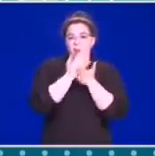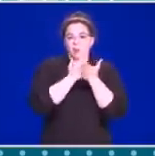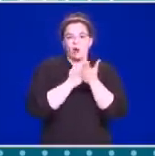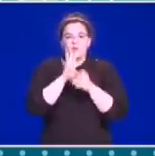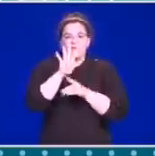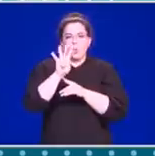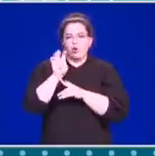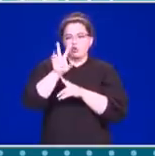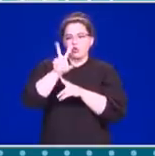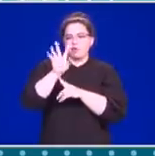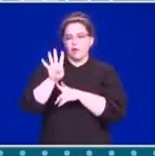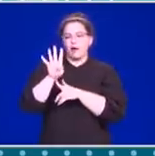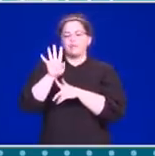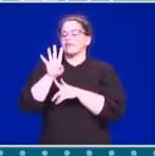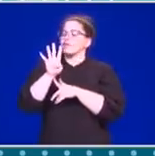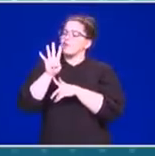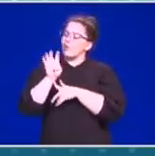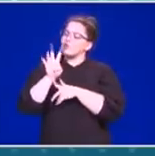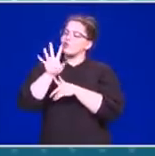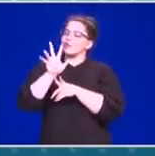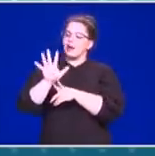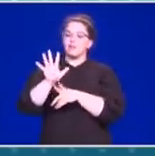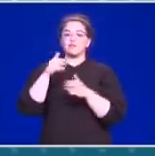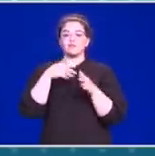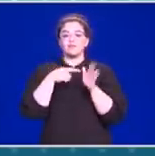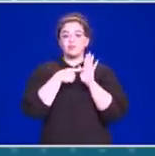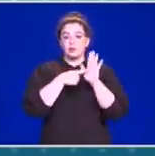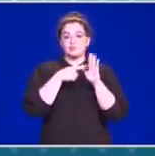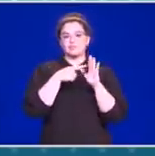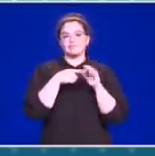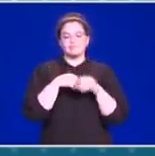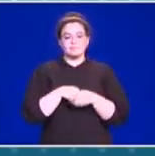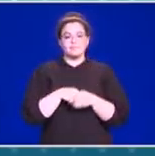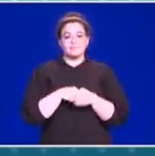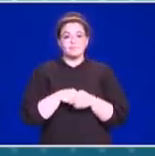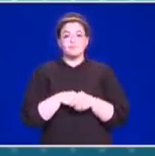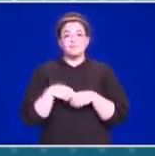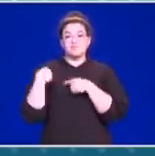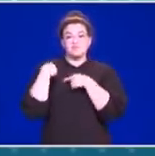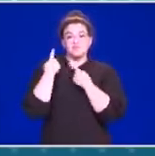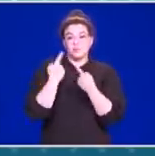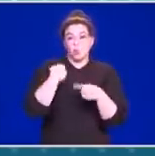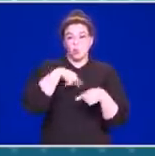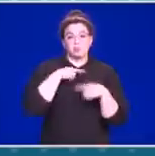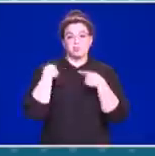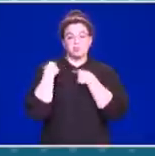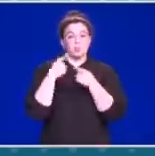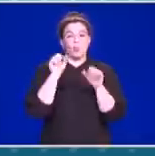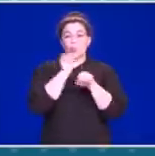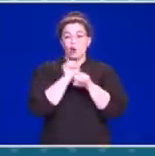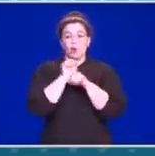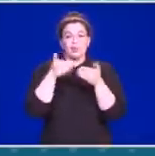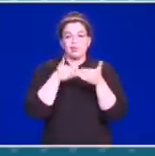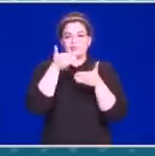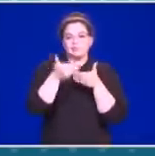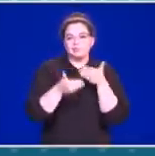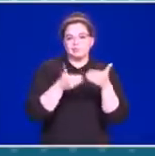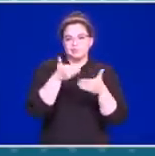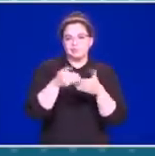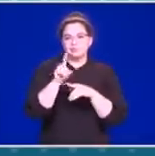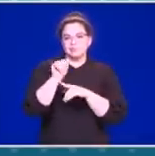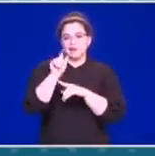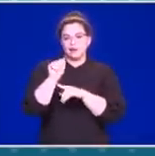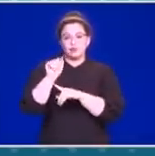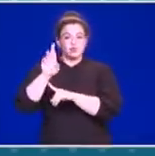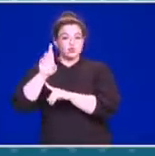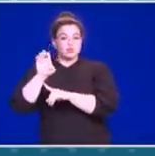435 seats in the U.S. House of Representatives. Since then, we've had teams working nonstop on the next set of 2020 census data, the